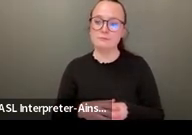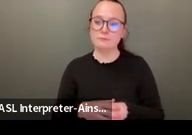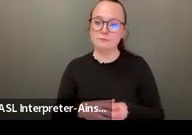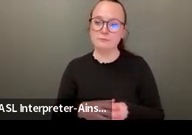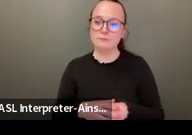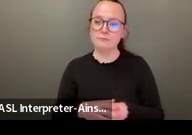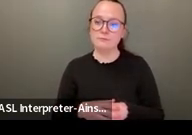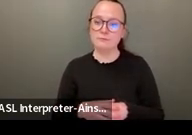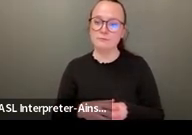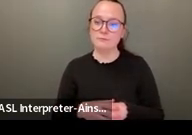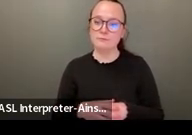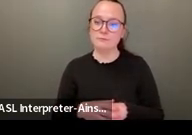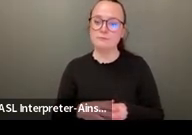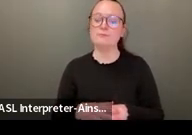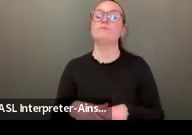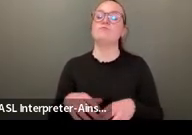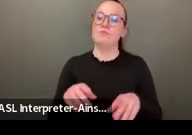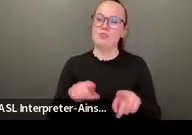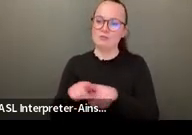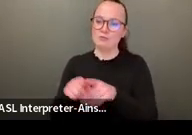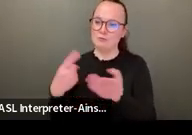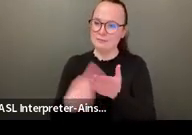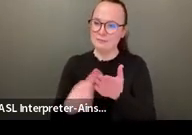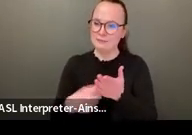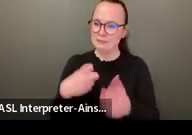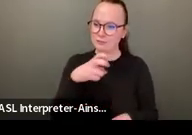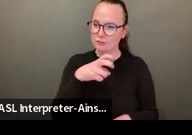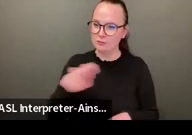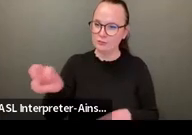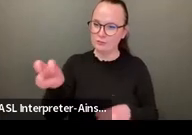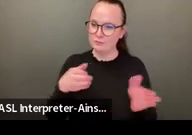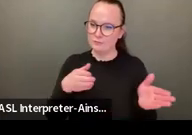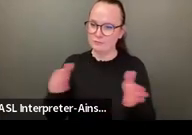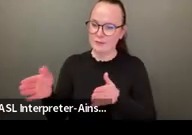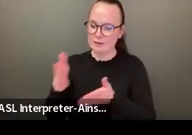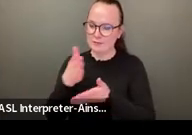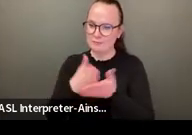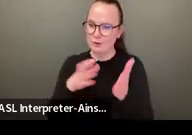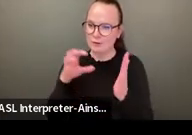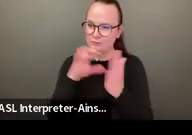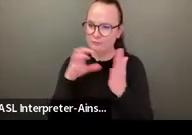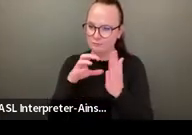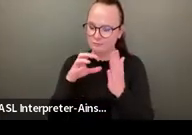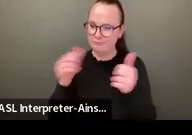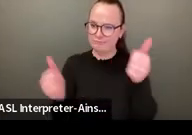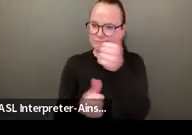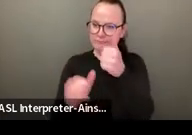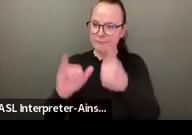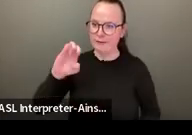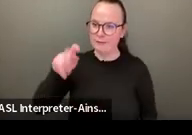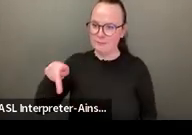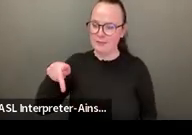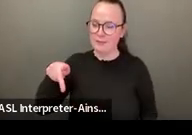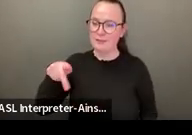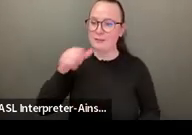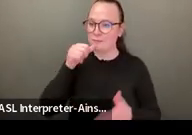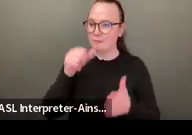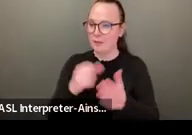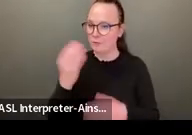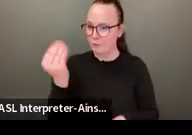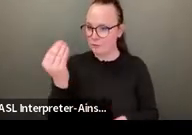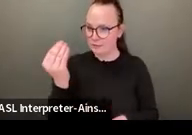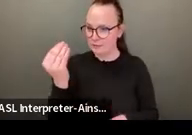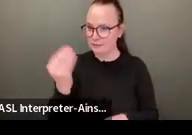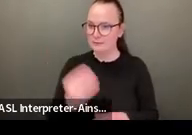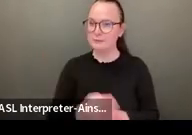the transition plan part of the IEP under the IEP on page 14. And